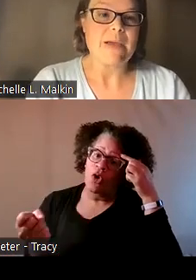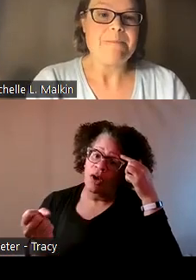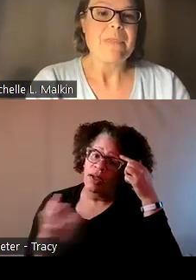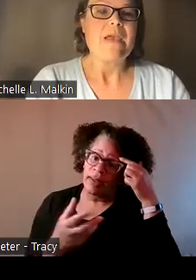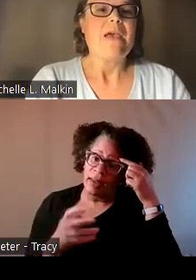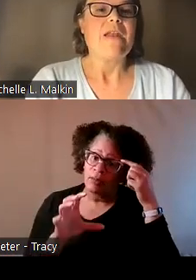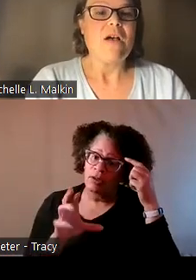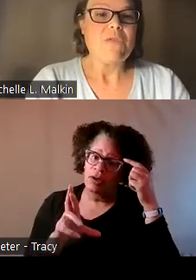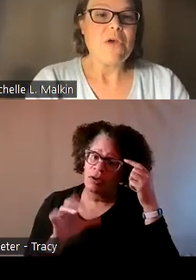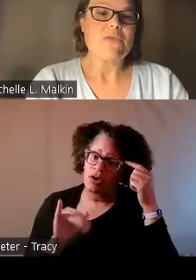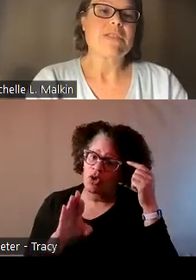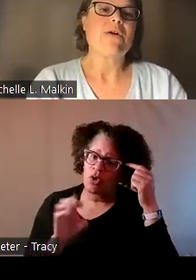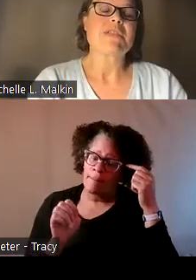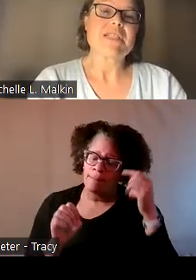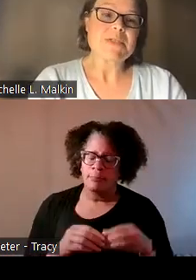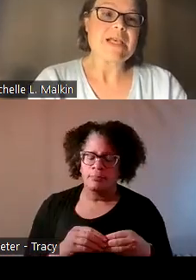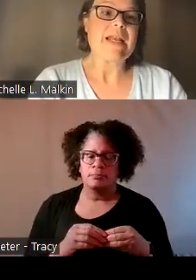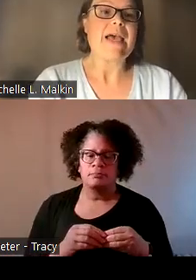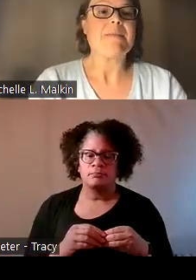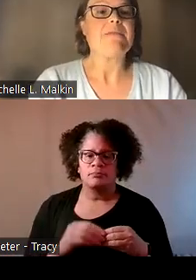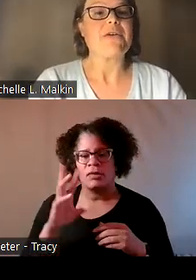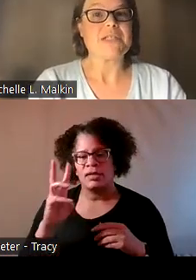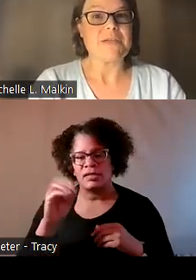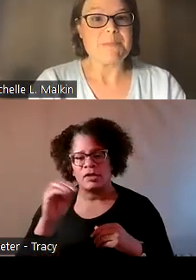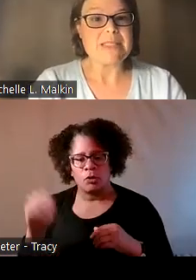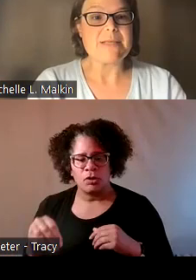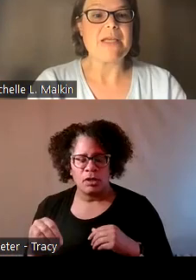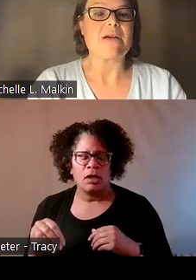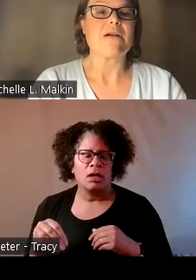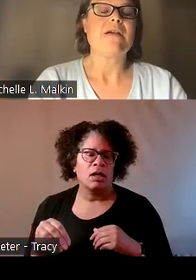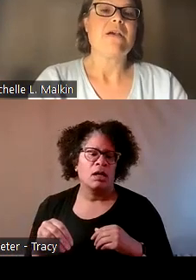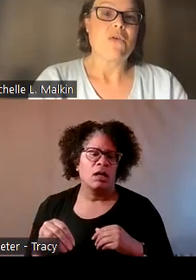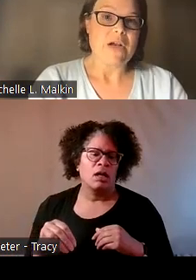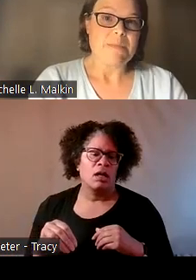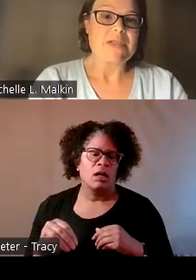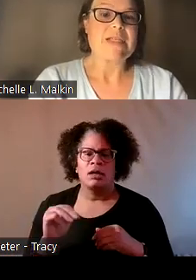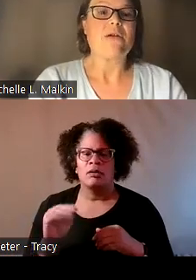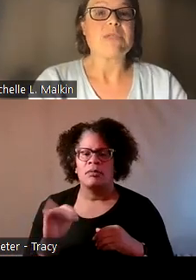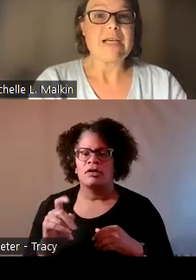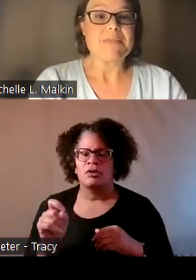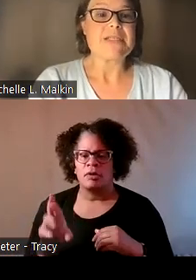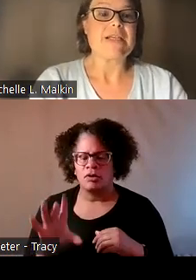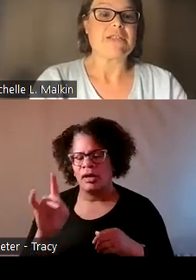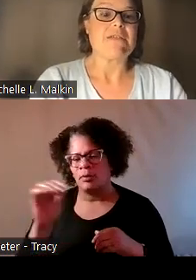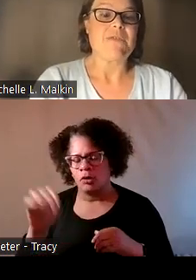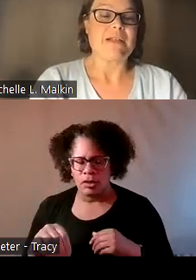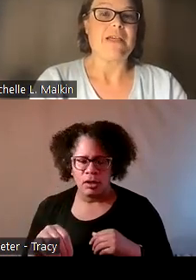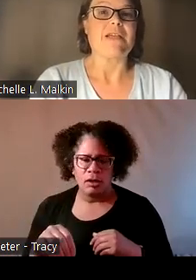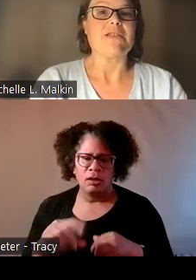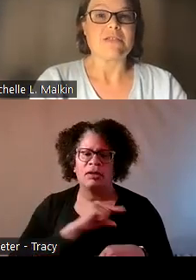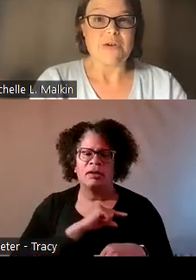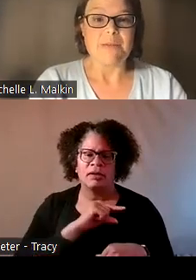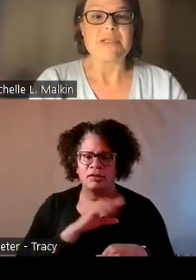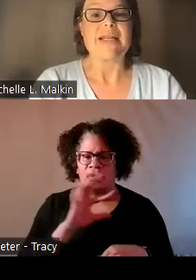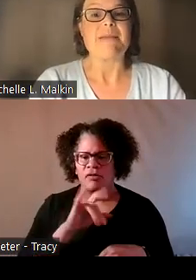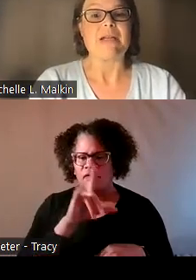motivated crime. And of those, over 6% had been found guilty of a misdemeanor, over 8%, almost 9% guilty of felony,